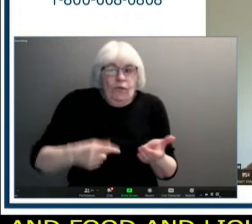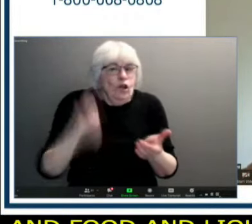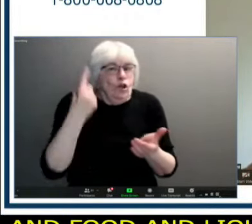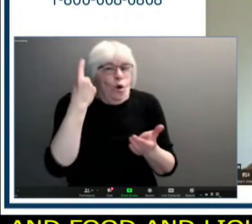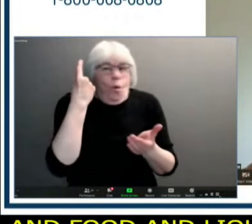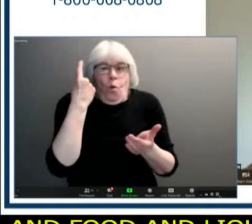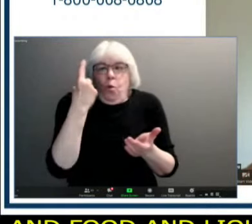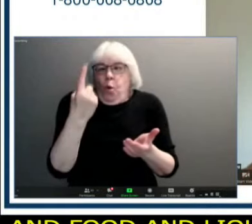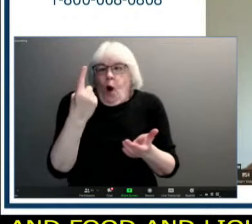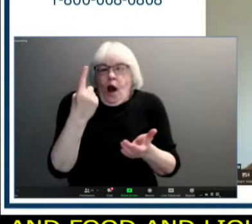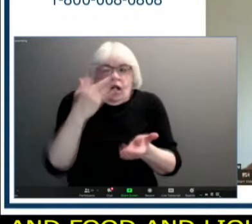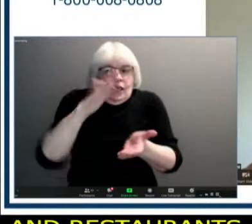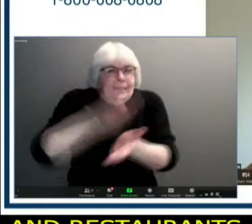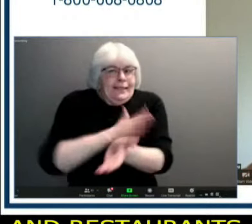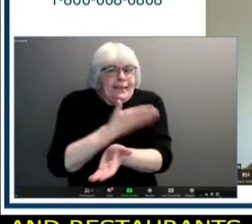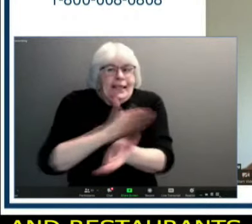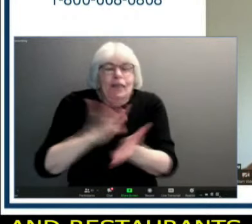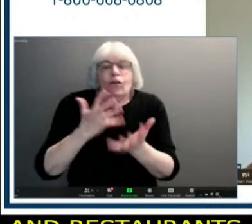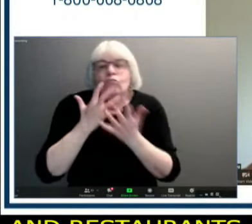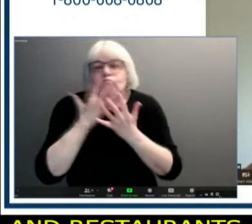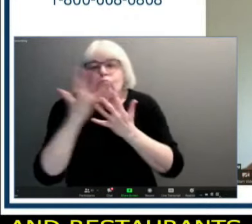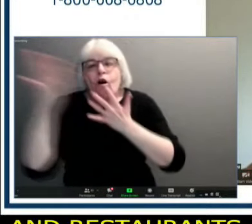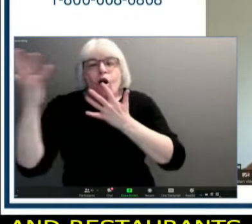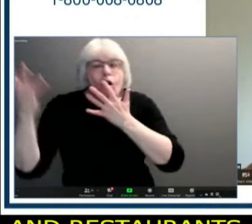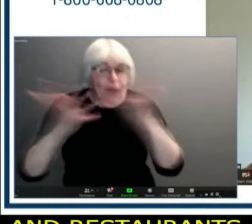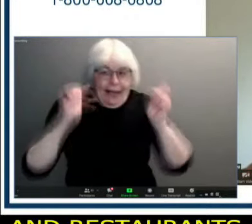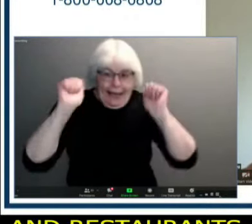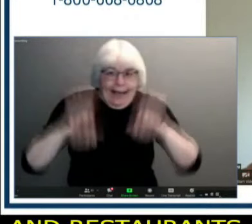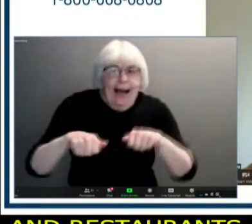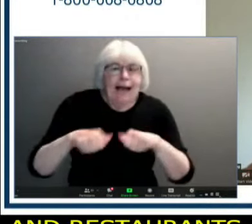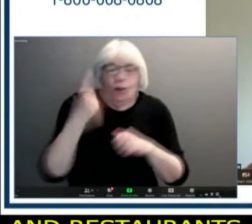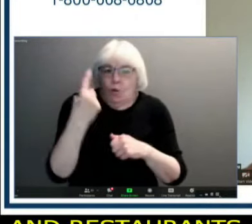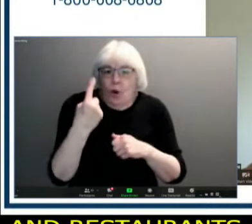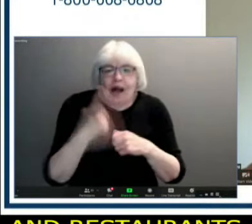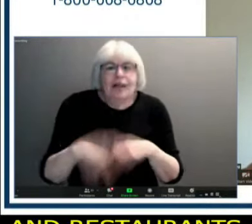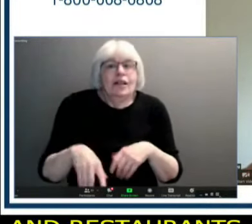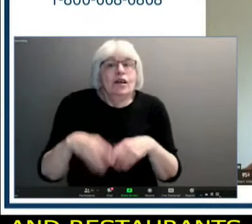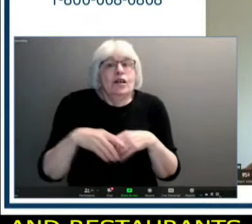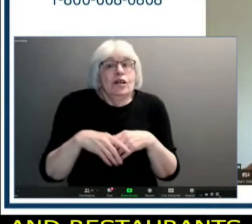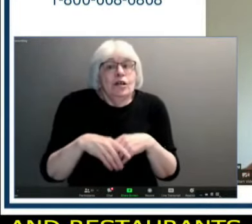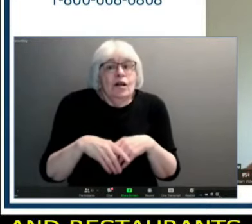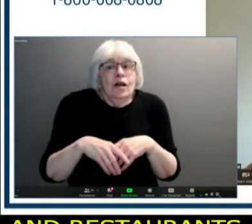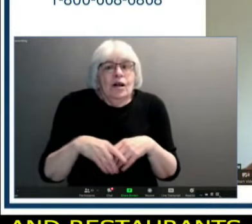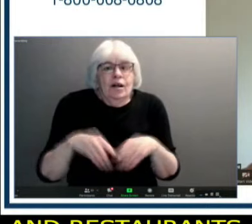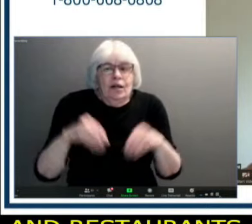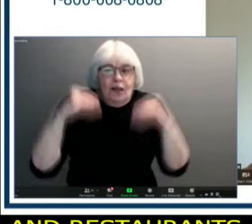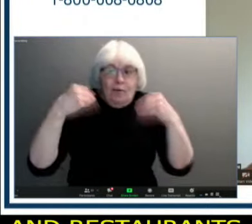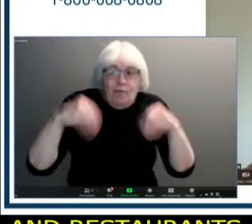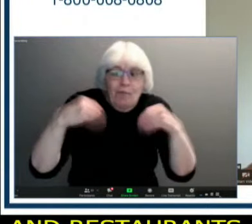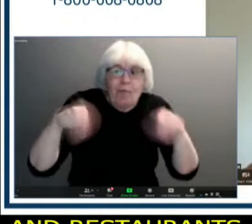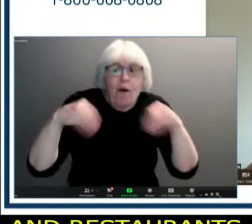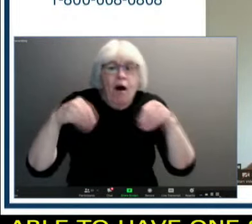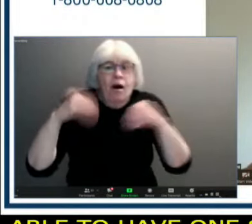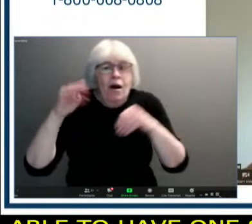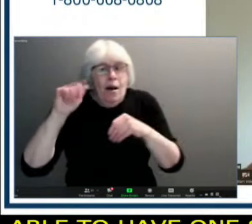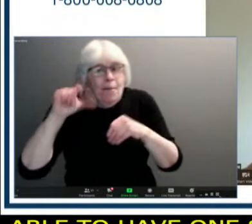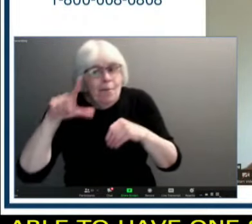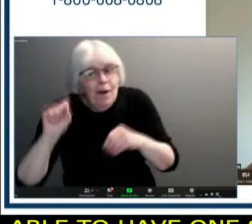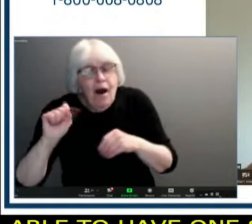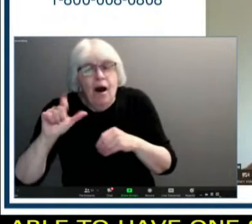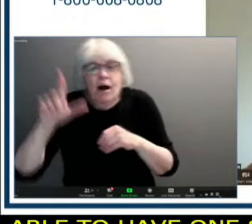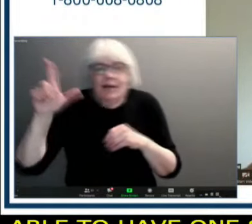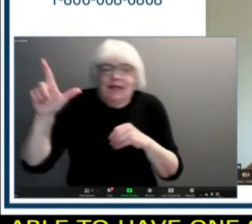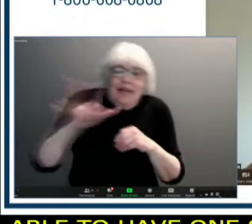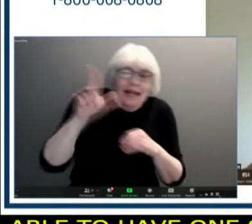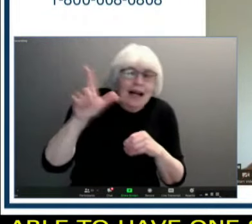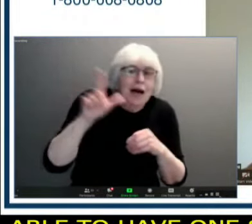Places like retail businesses, malls, museums, libraries, and recreation and leisure businesses and organizations will be able to